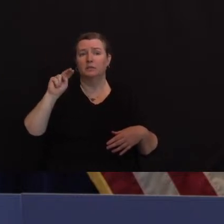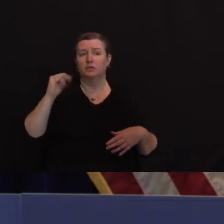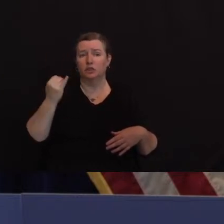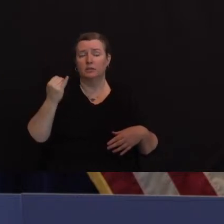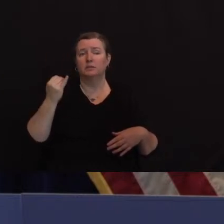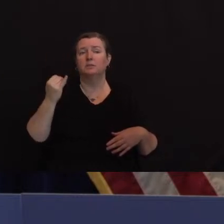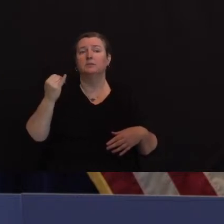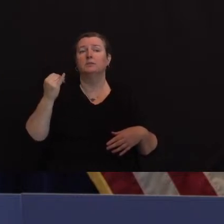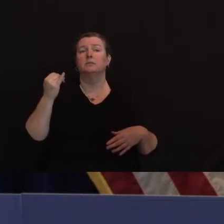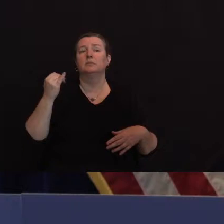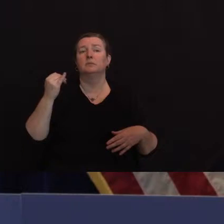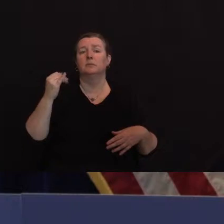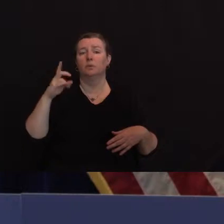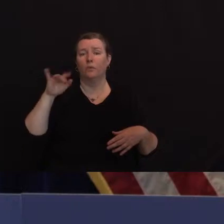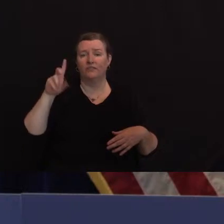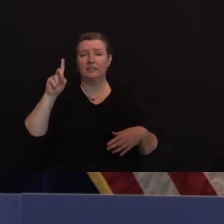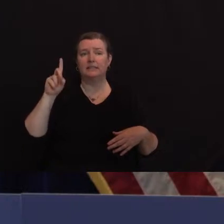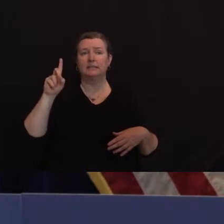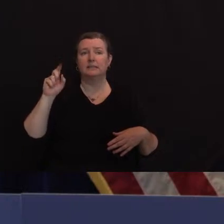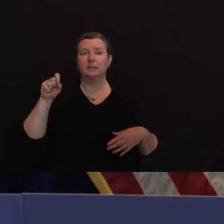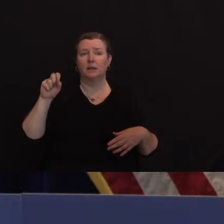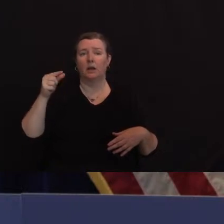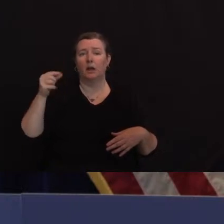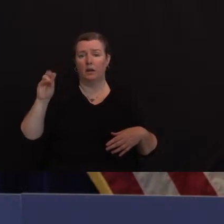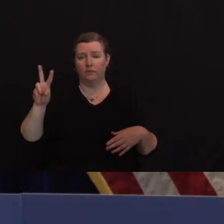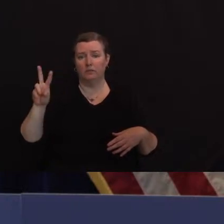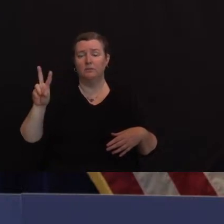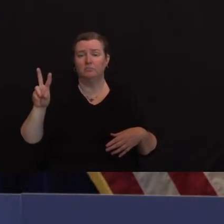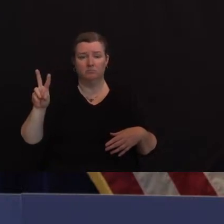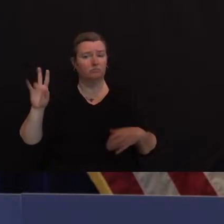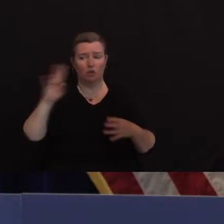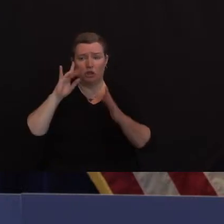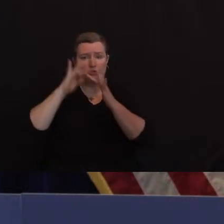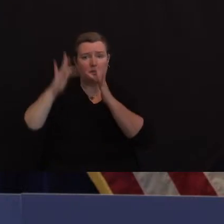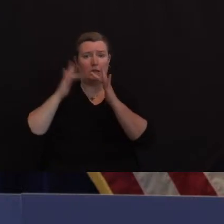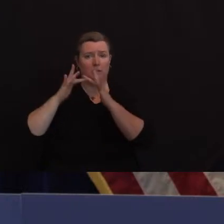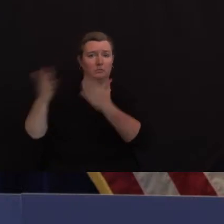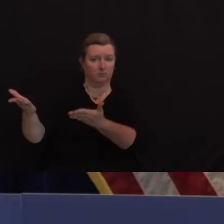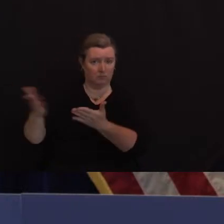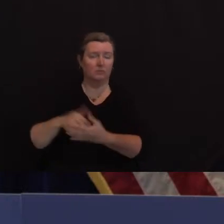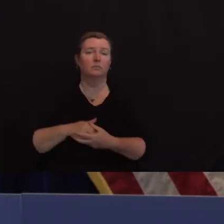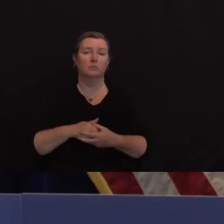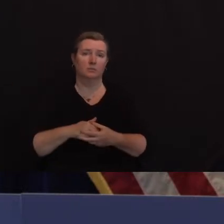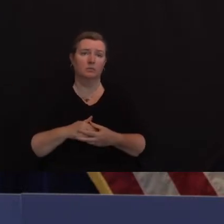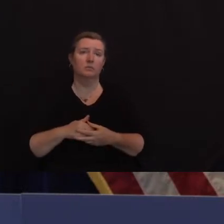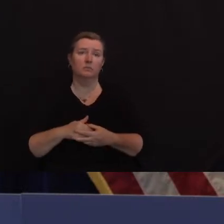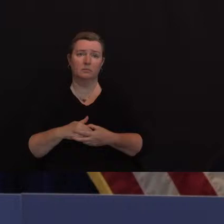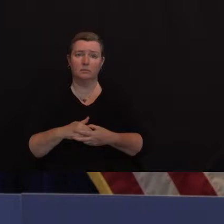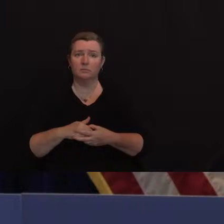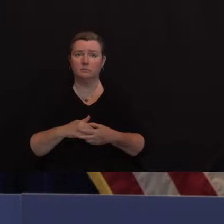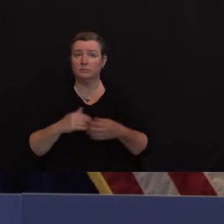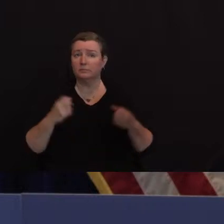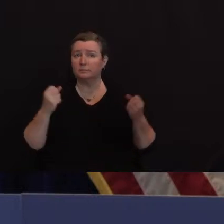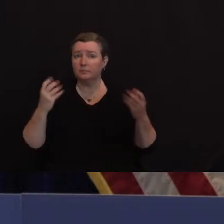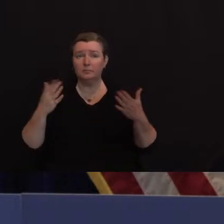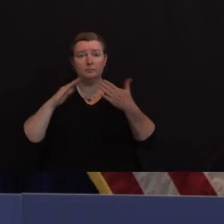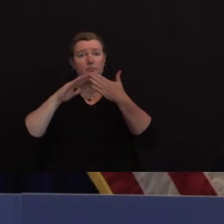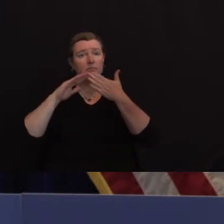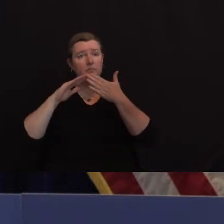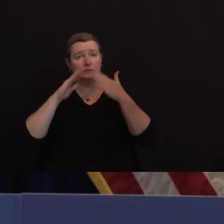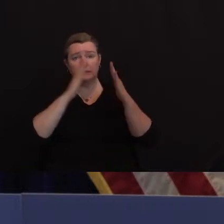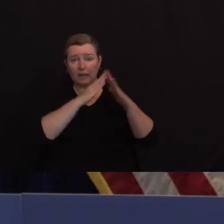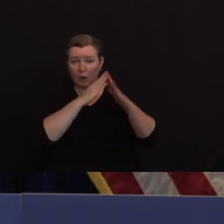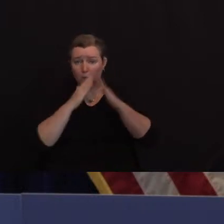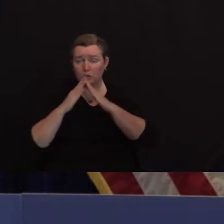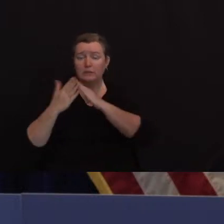10 weeks ago, the Department of Health identified high-risk counties and municipalities who needed additional support to